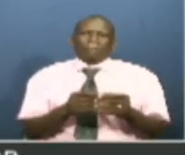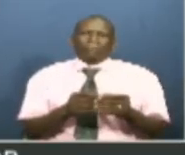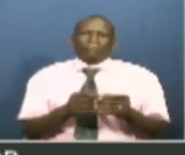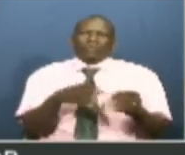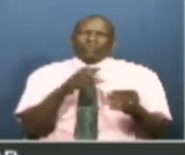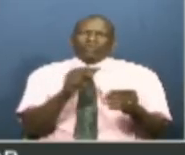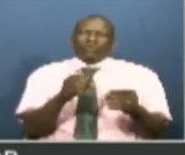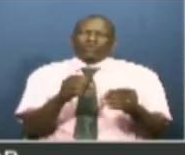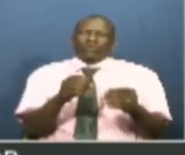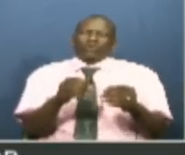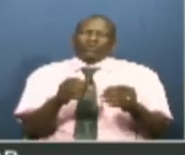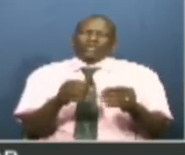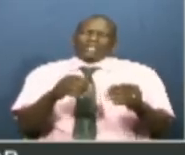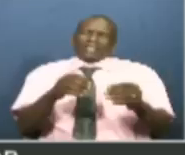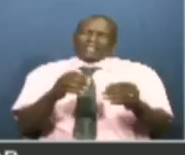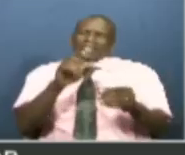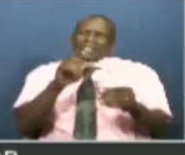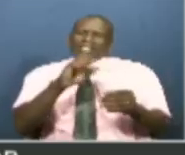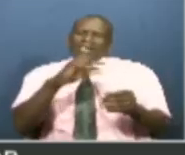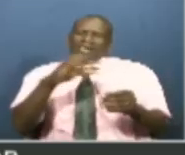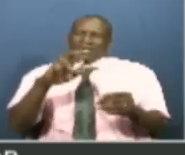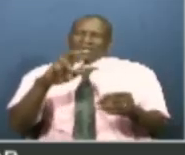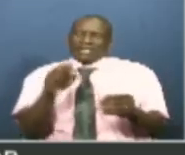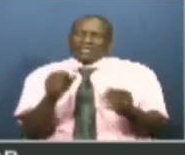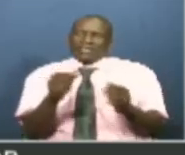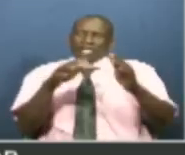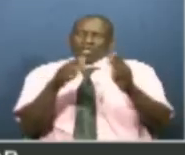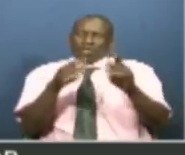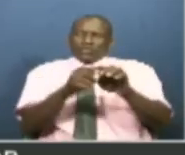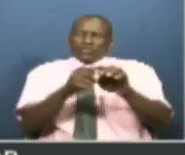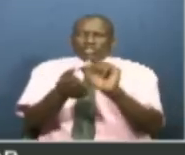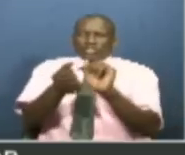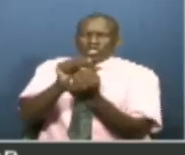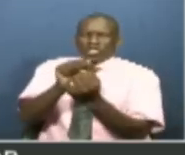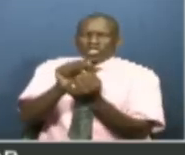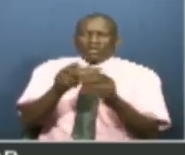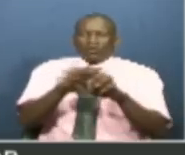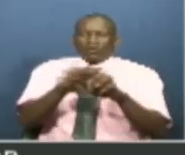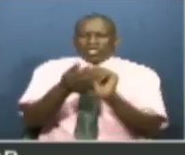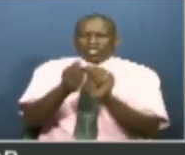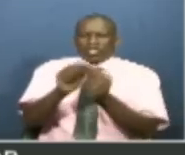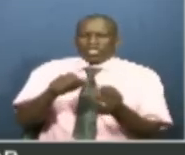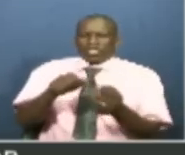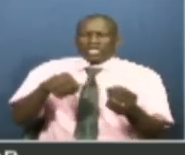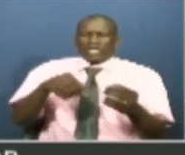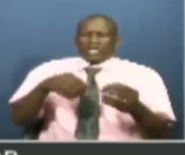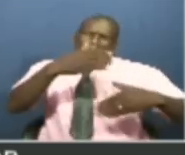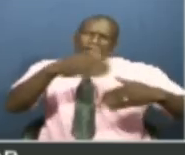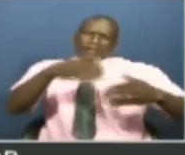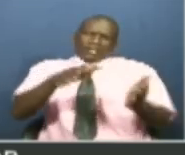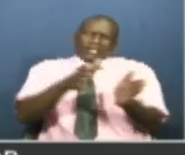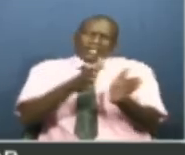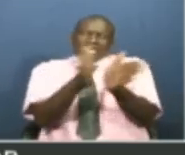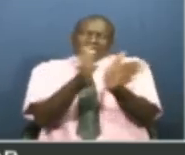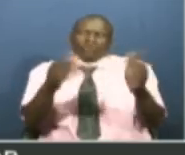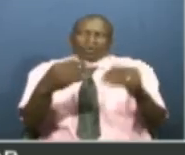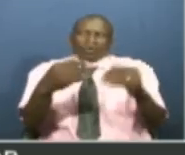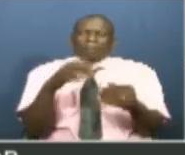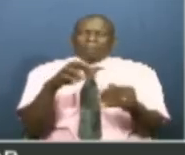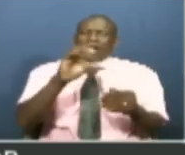recursive triggers, and turning the rounding off of numbers,